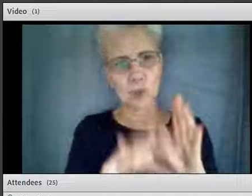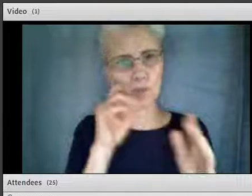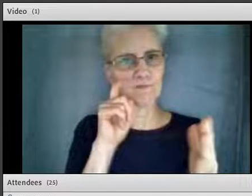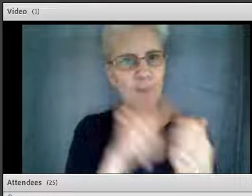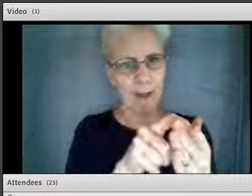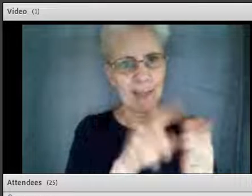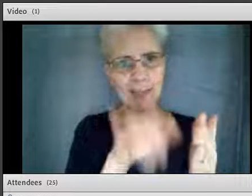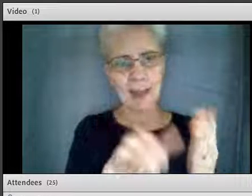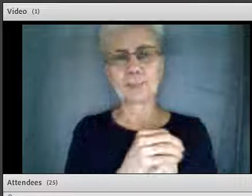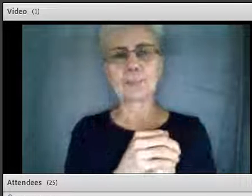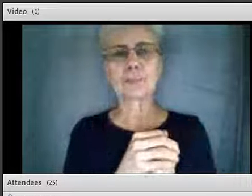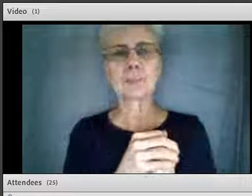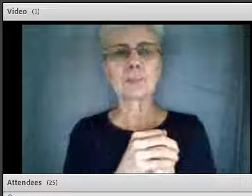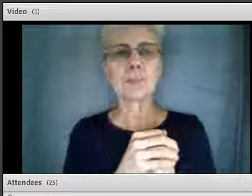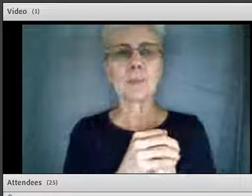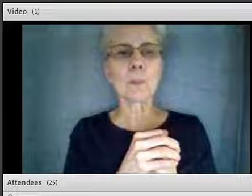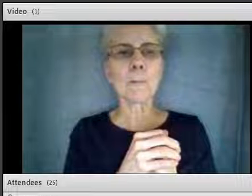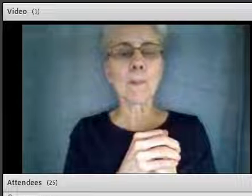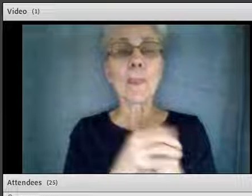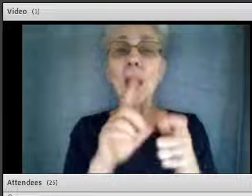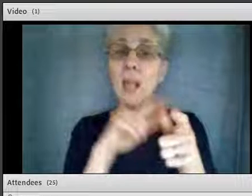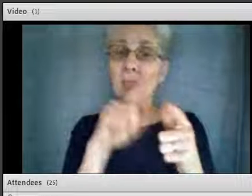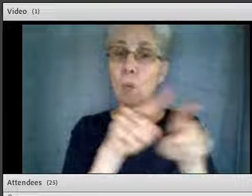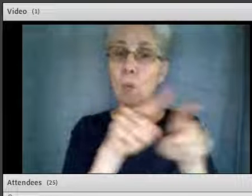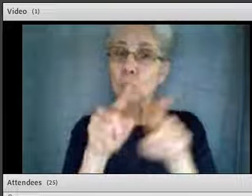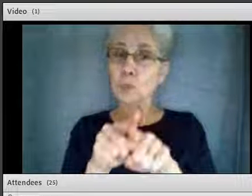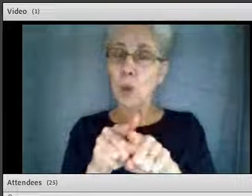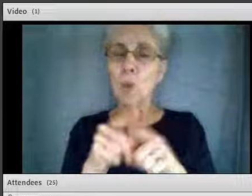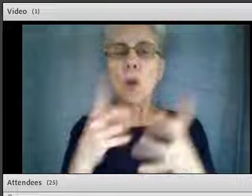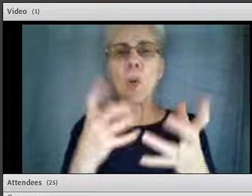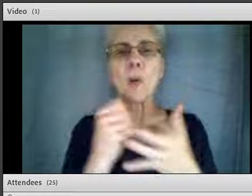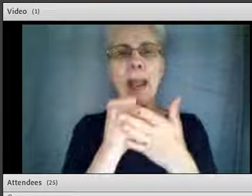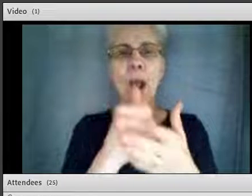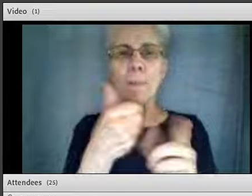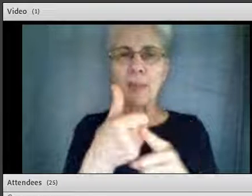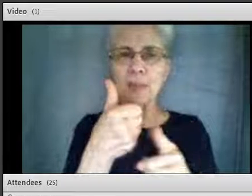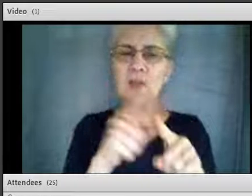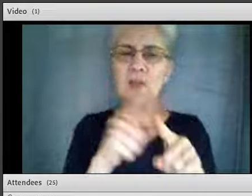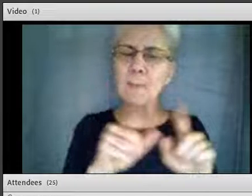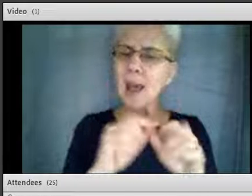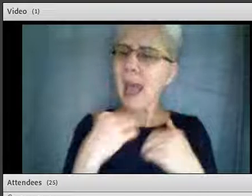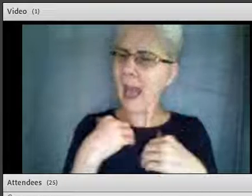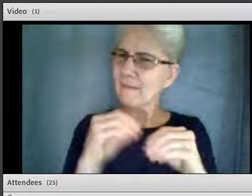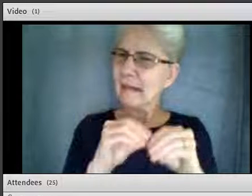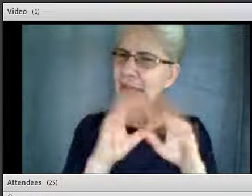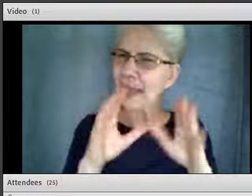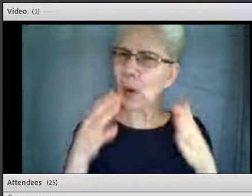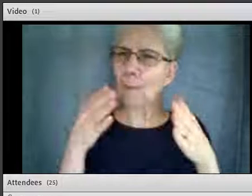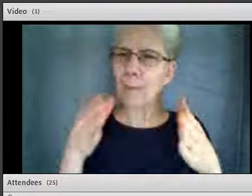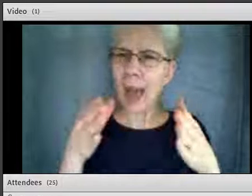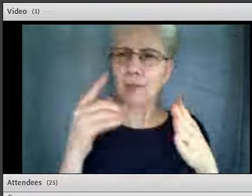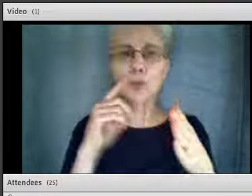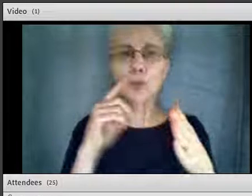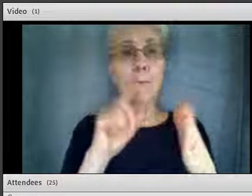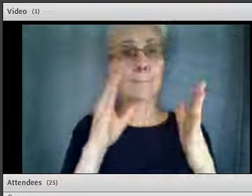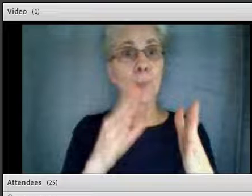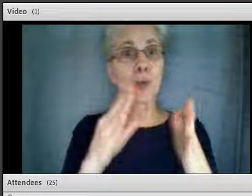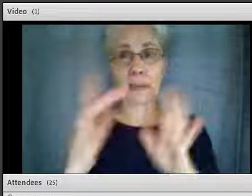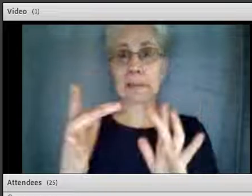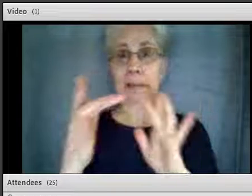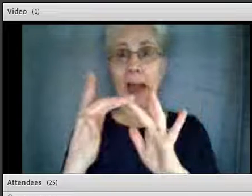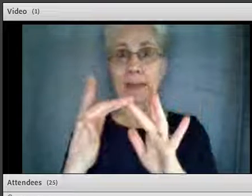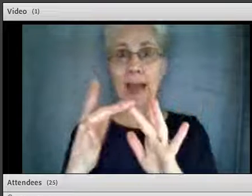And then also, they want to help themselves, but have a clear path to a real person, because we have all been there. You're on a company's website,